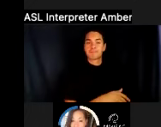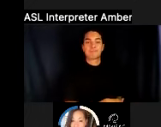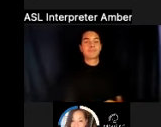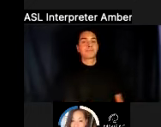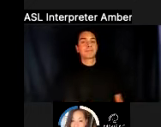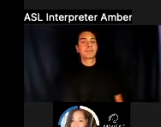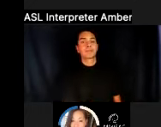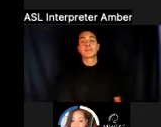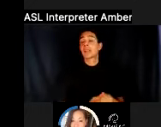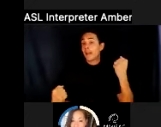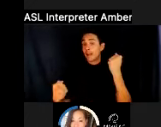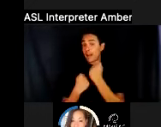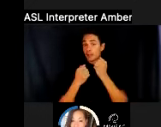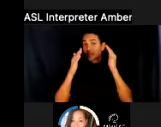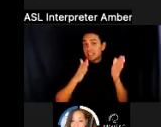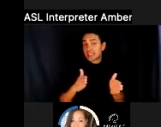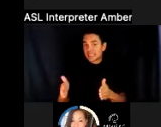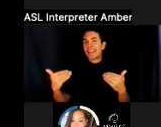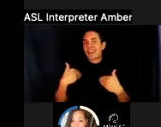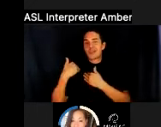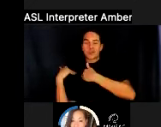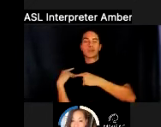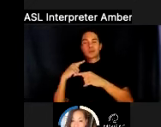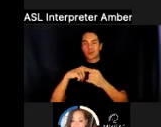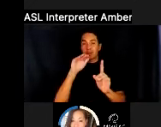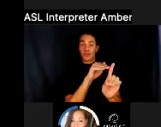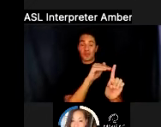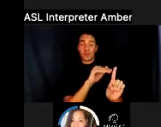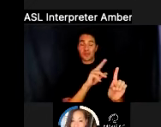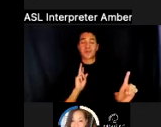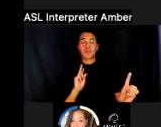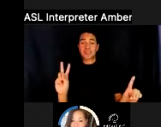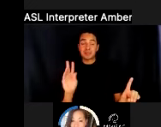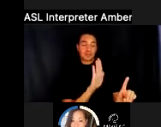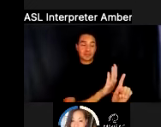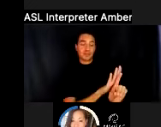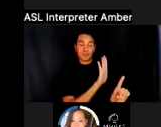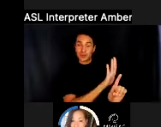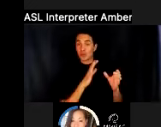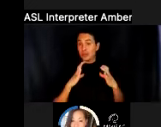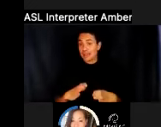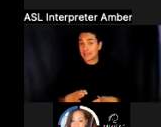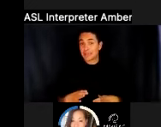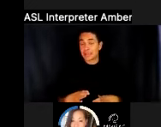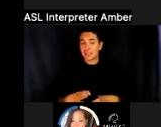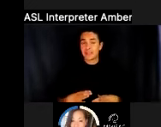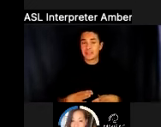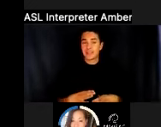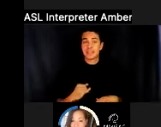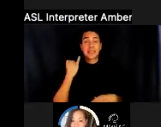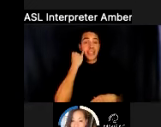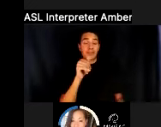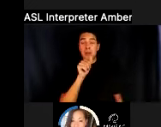Okay, advocates have responsibility to inform their clients if the